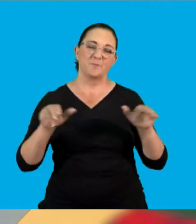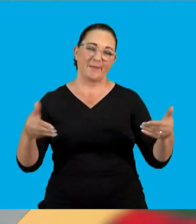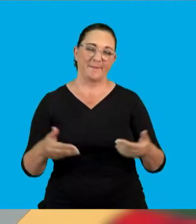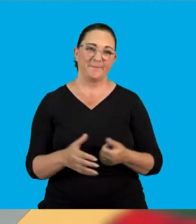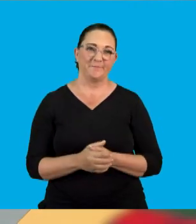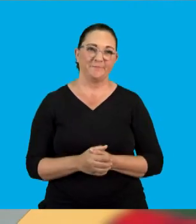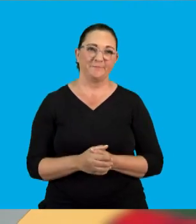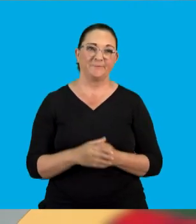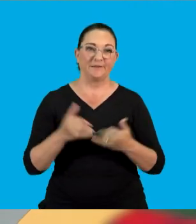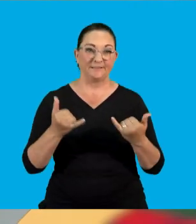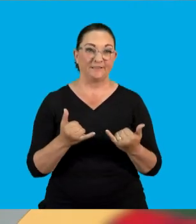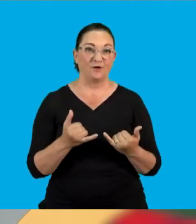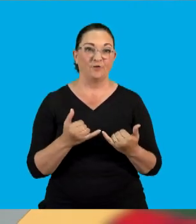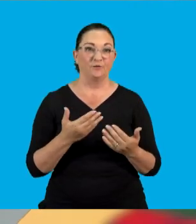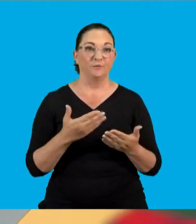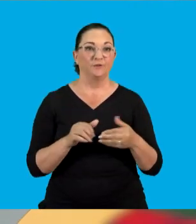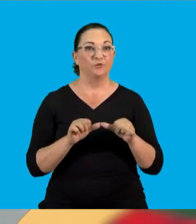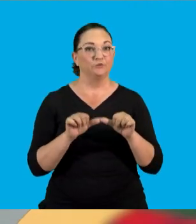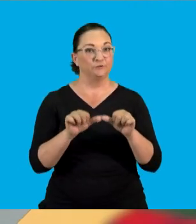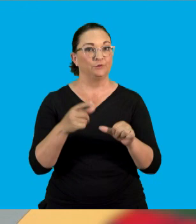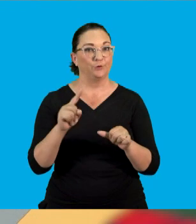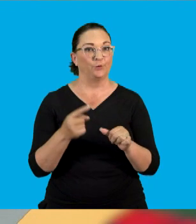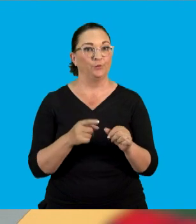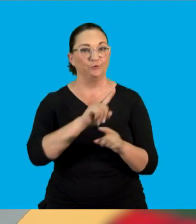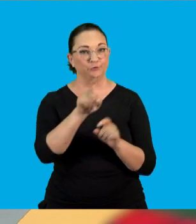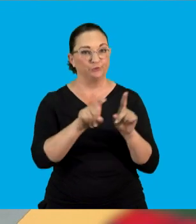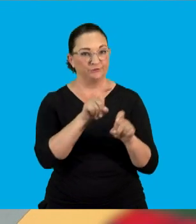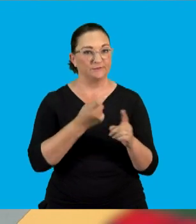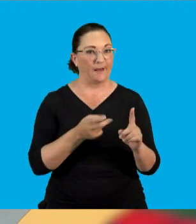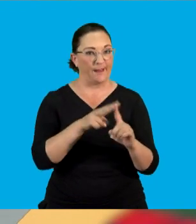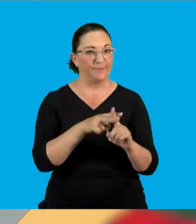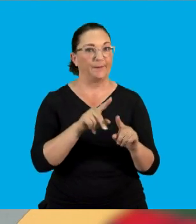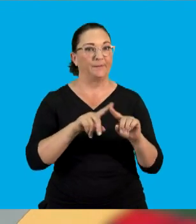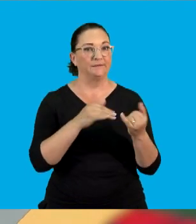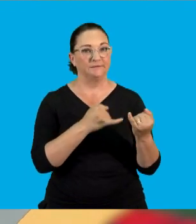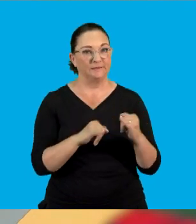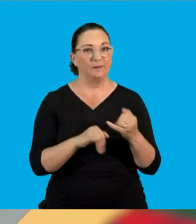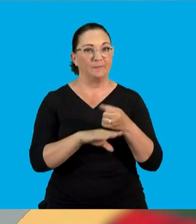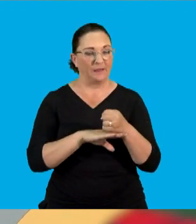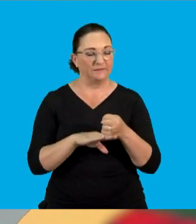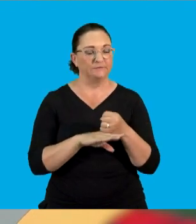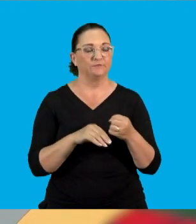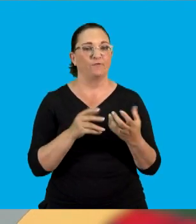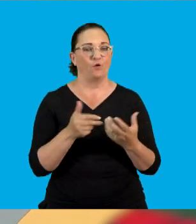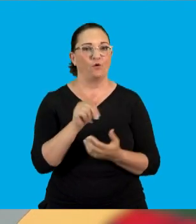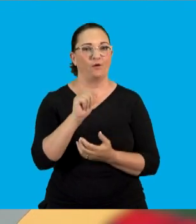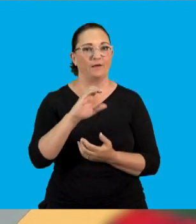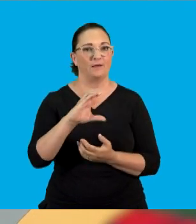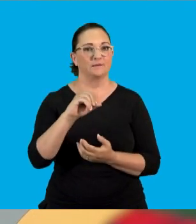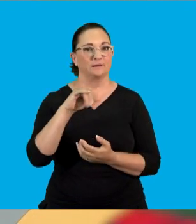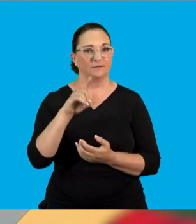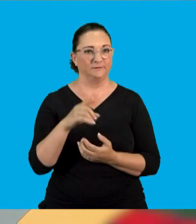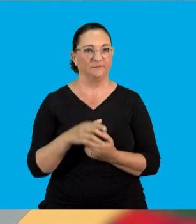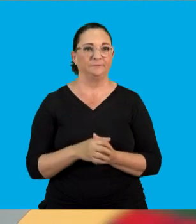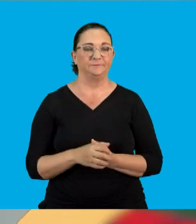Welcome back, learners. So now we're going to go to our application questions that are still based on assets, based, and the pH value. So now let's see